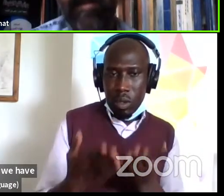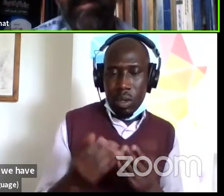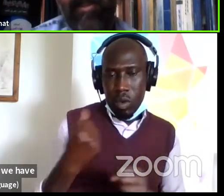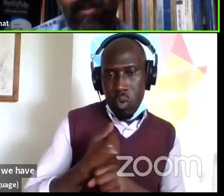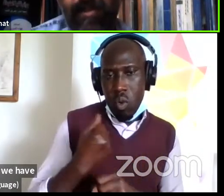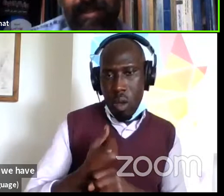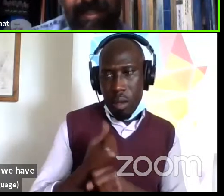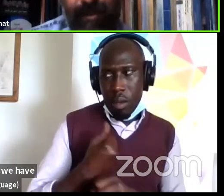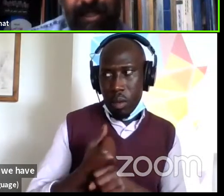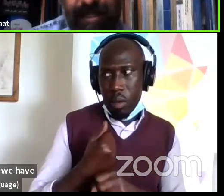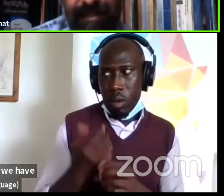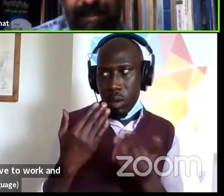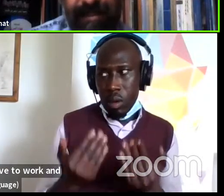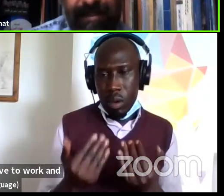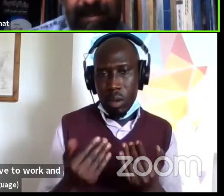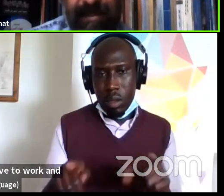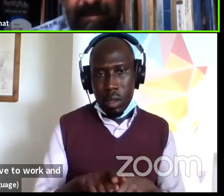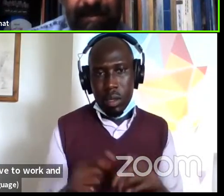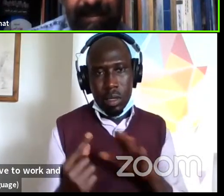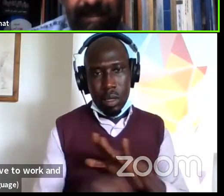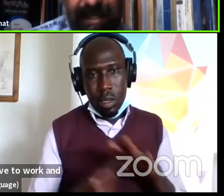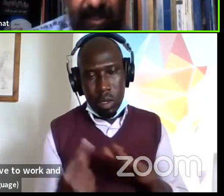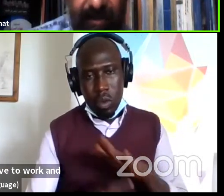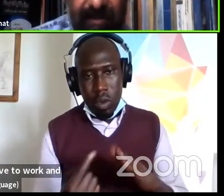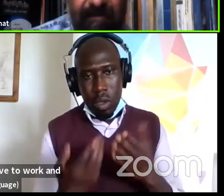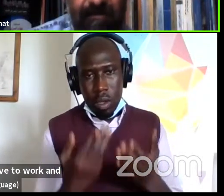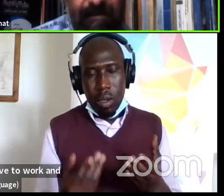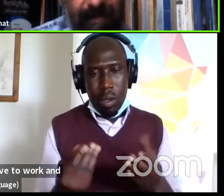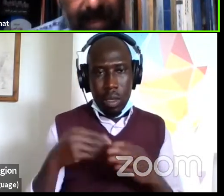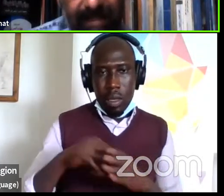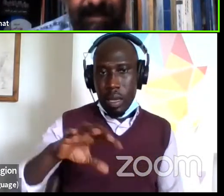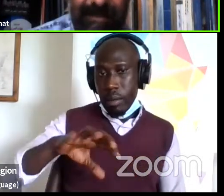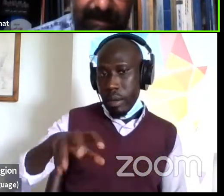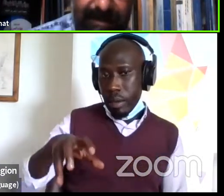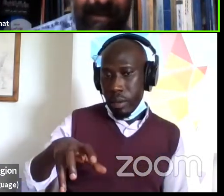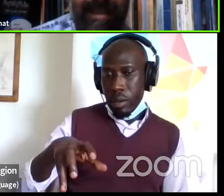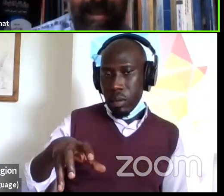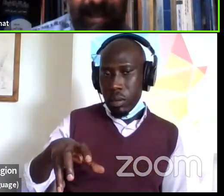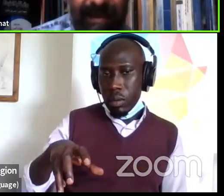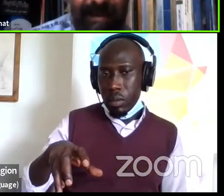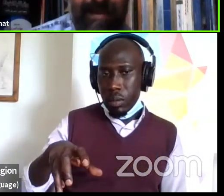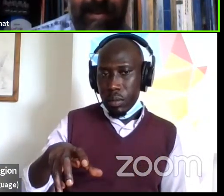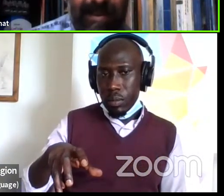on. So the situation in the region is